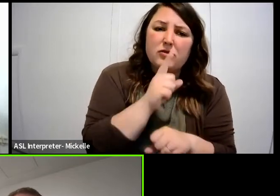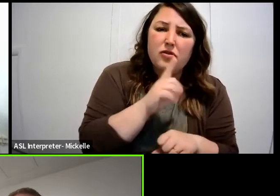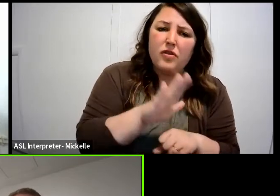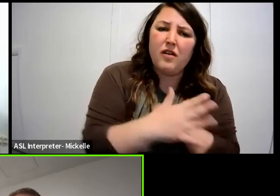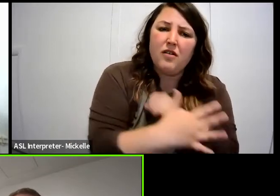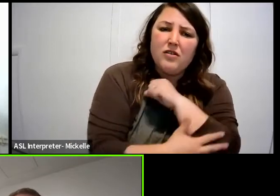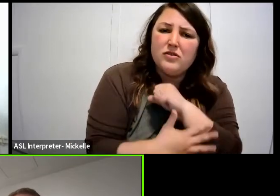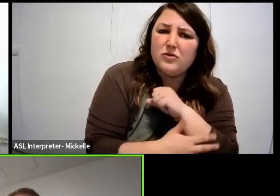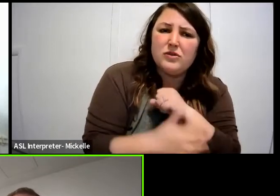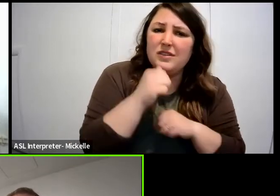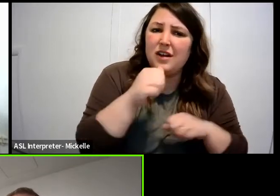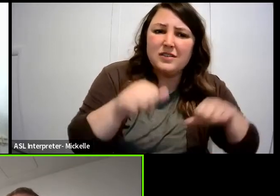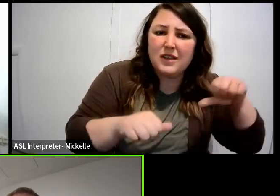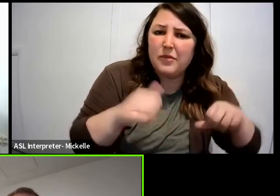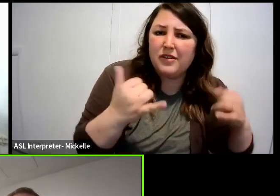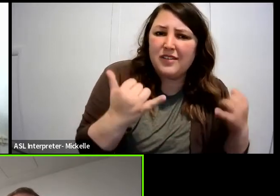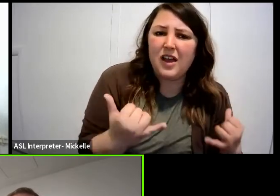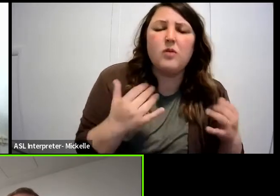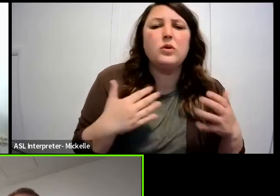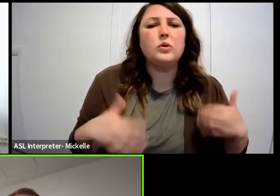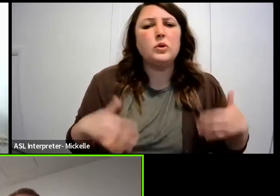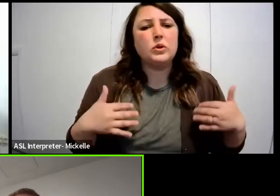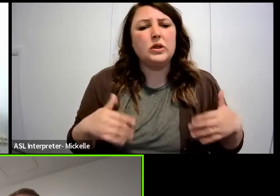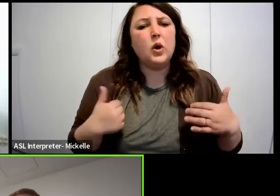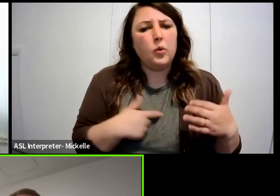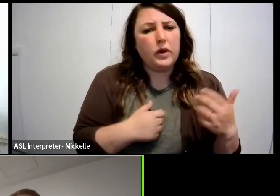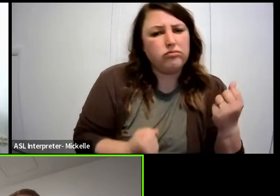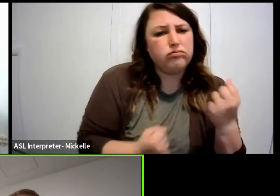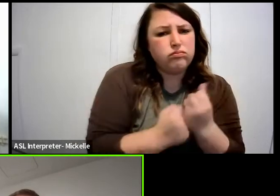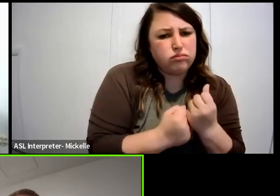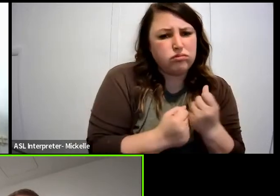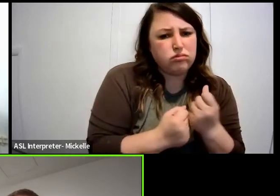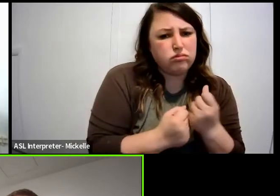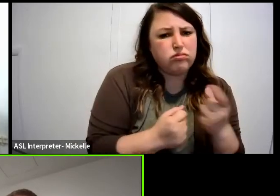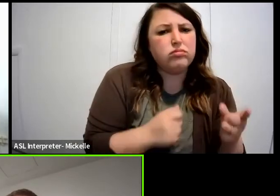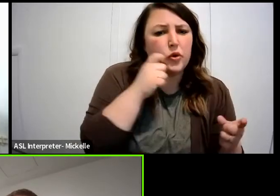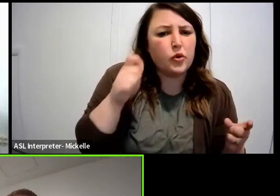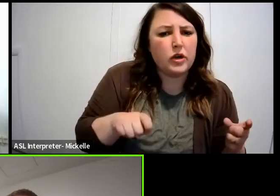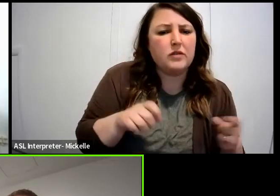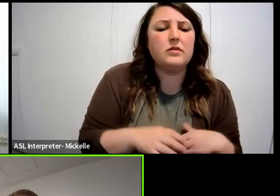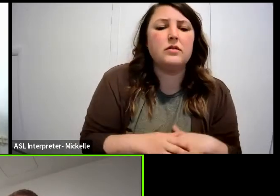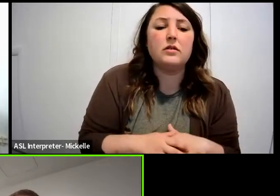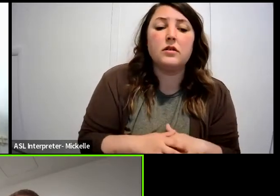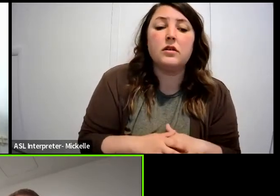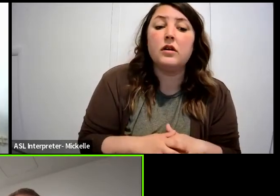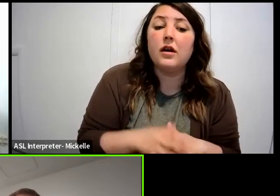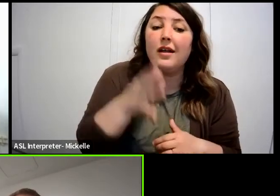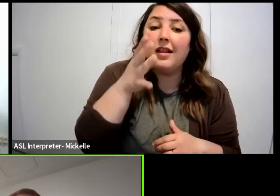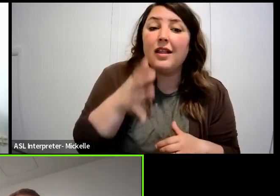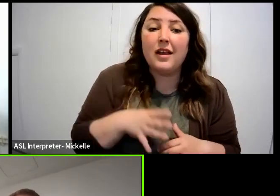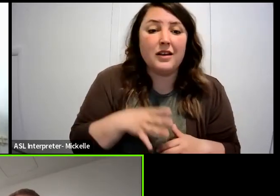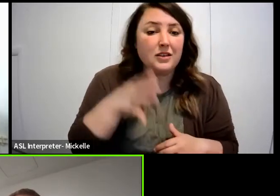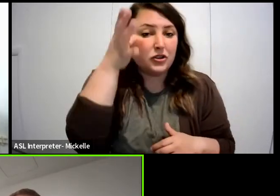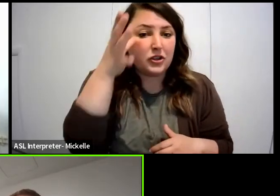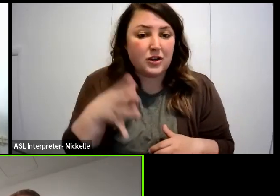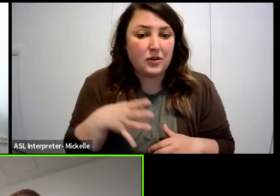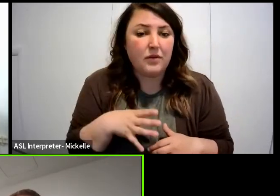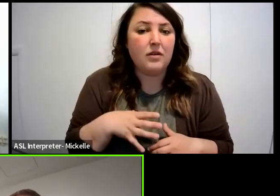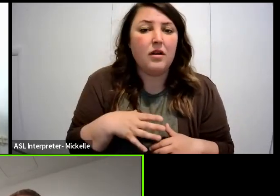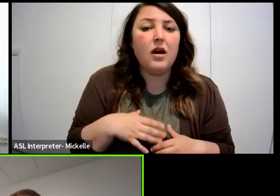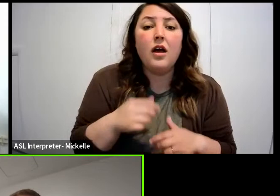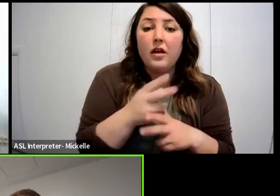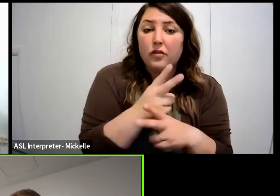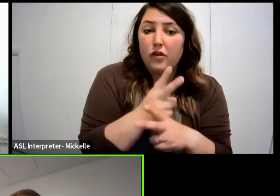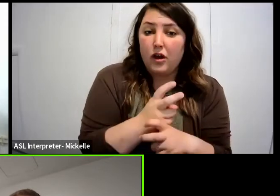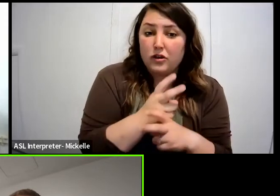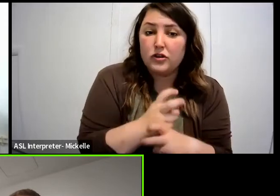full solidarity with Ukraine and the Ukrainian people. Ladies and gentlemen, the Austrian Development Cooperation recognizes